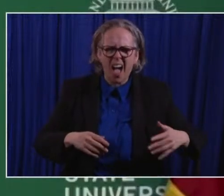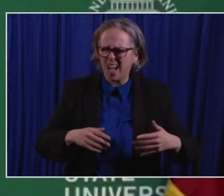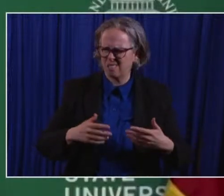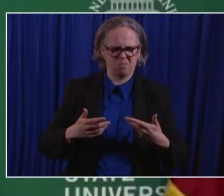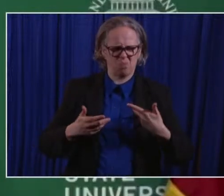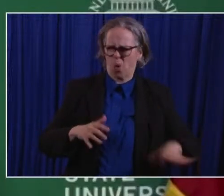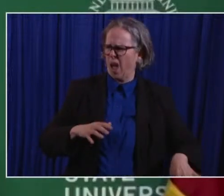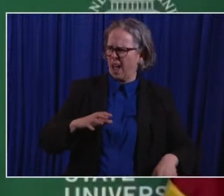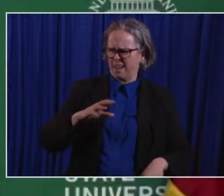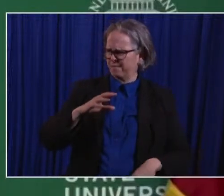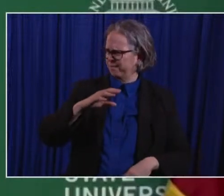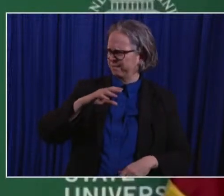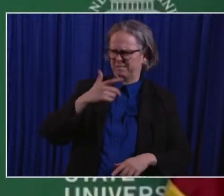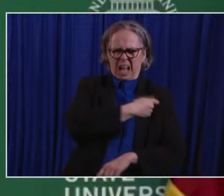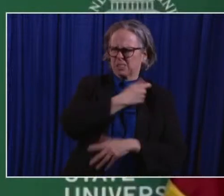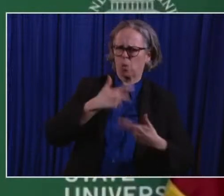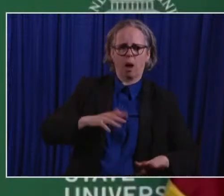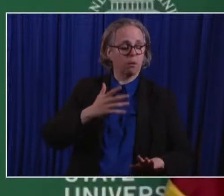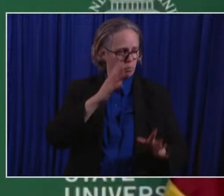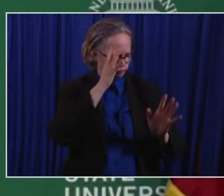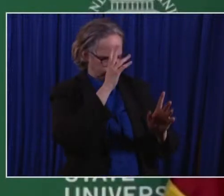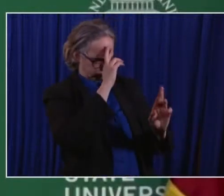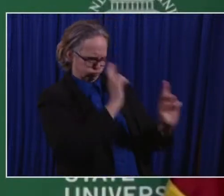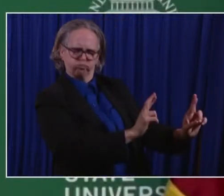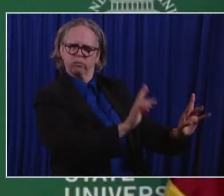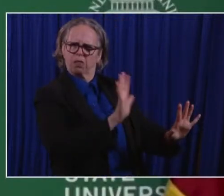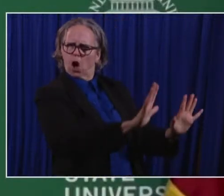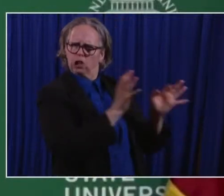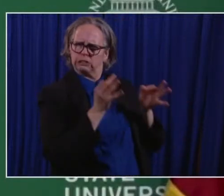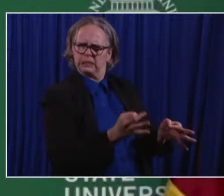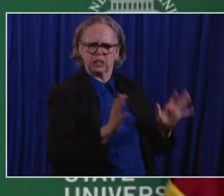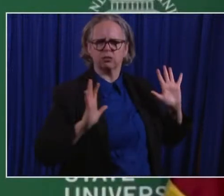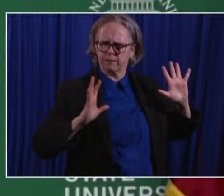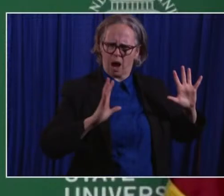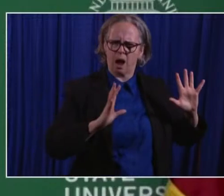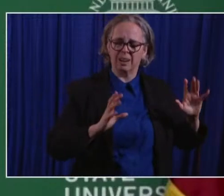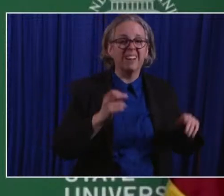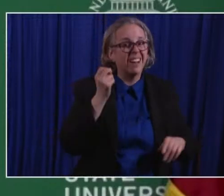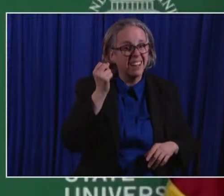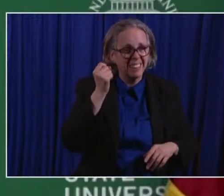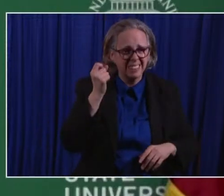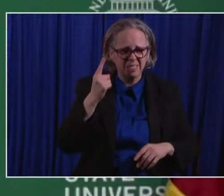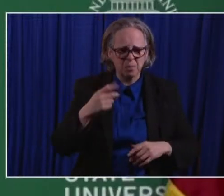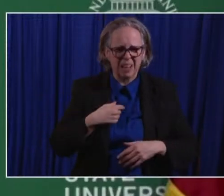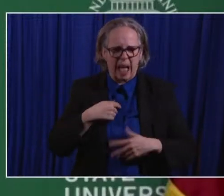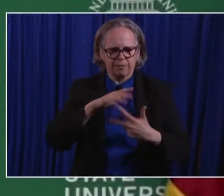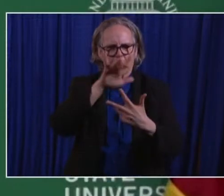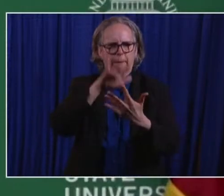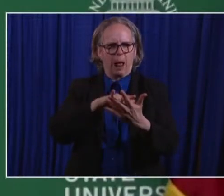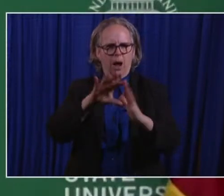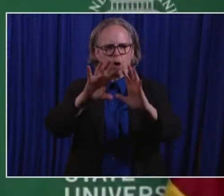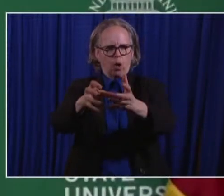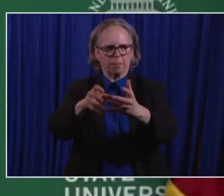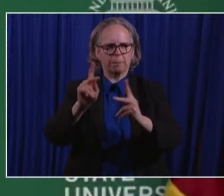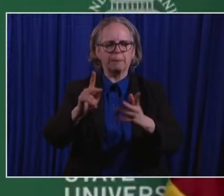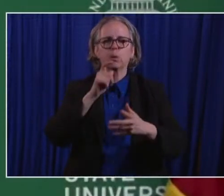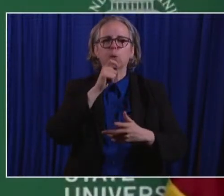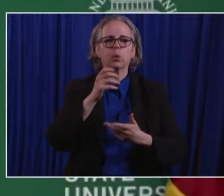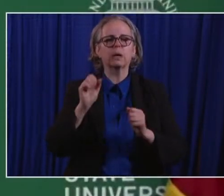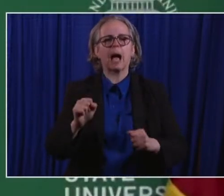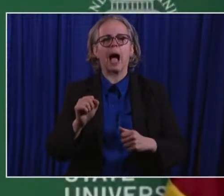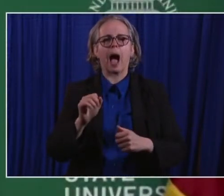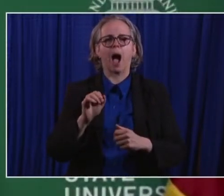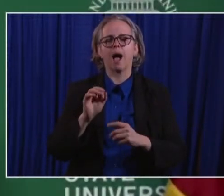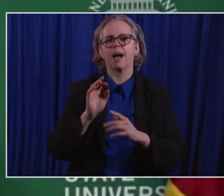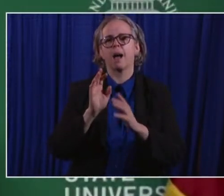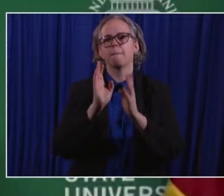decision. We have the persuadable ones. We have the ones who are in the middle, the ones who, just for whatever reason, just